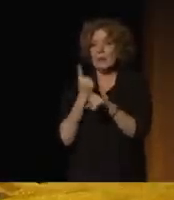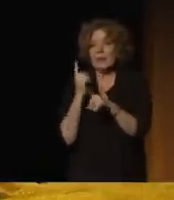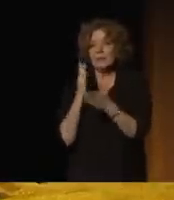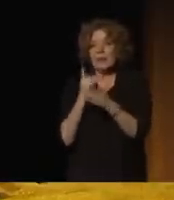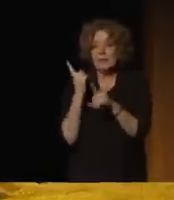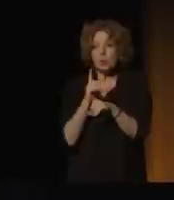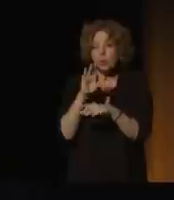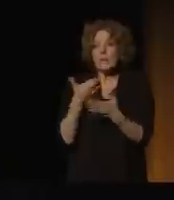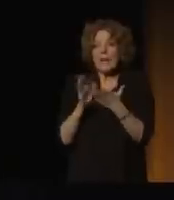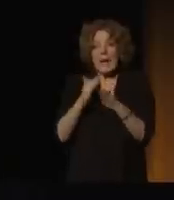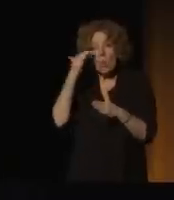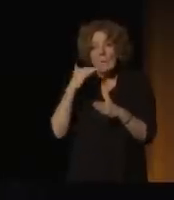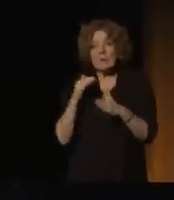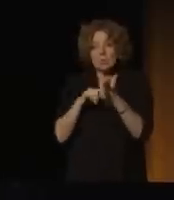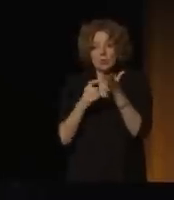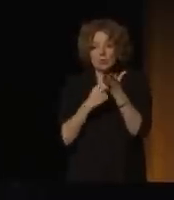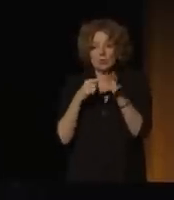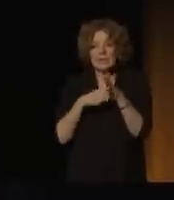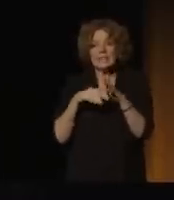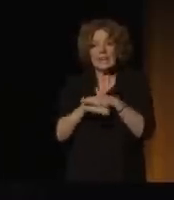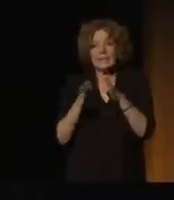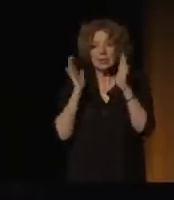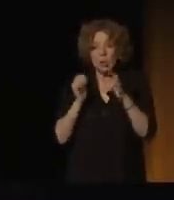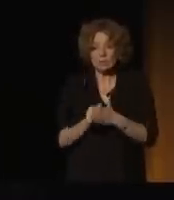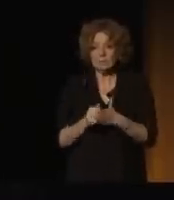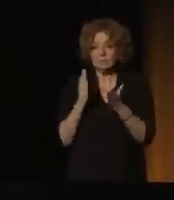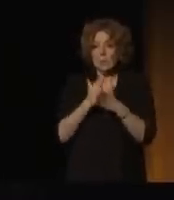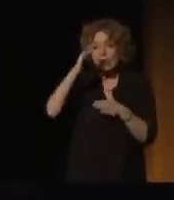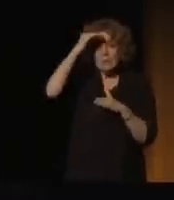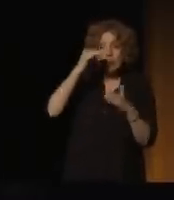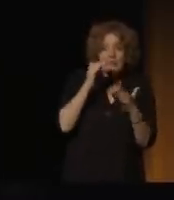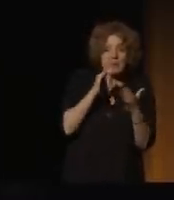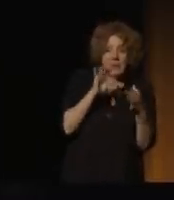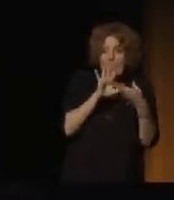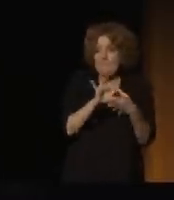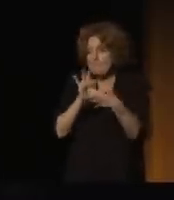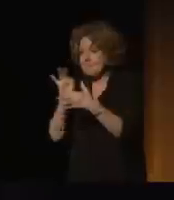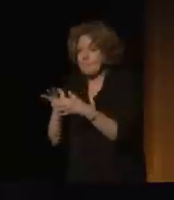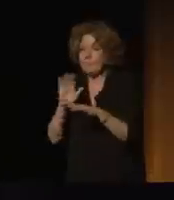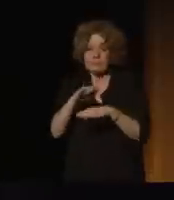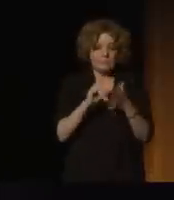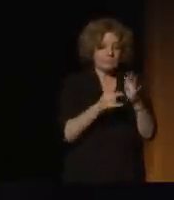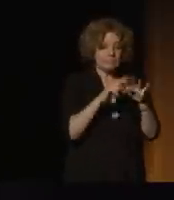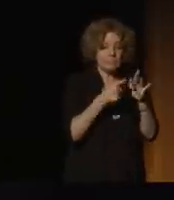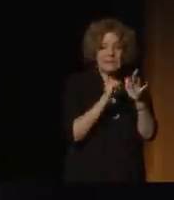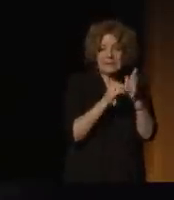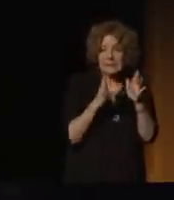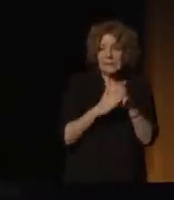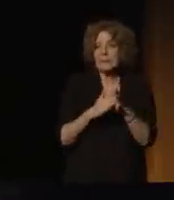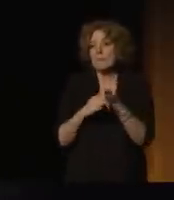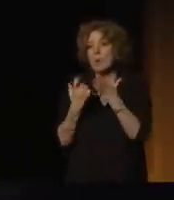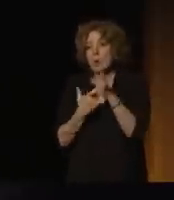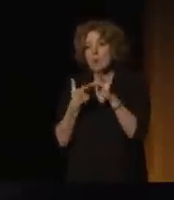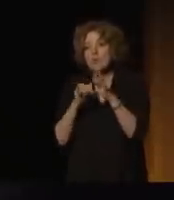the church. And so it is, Trump has really tapped into all the elements of sexism and racism. And it's